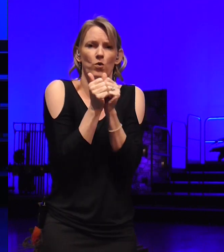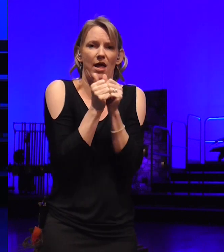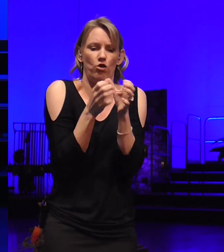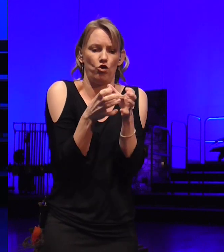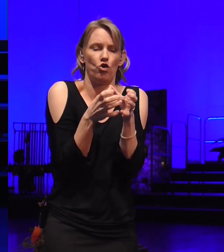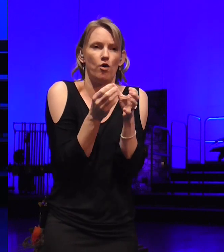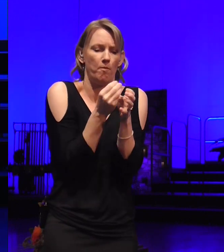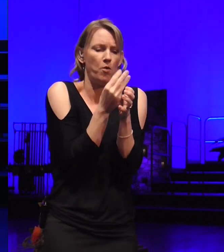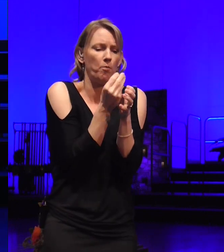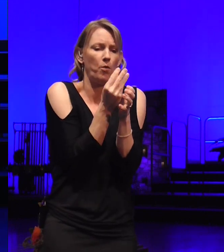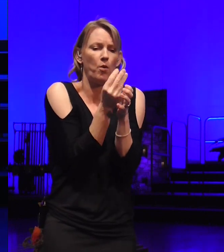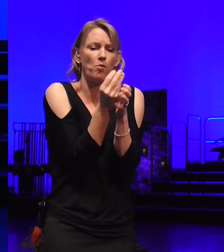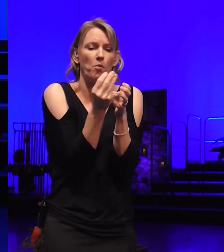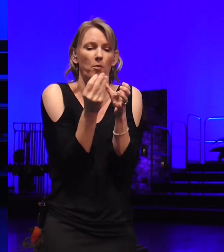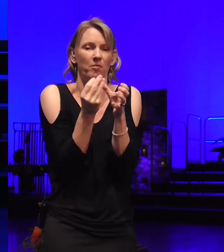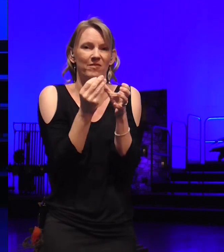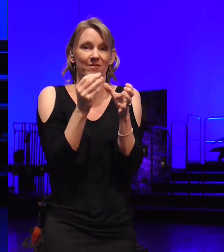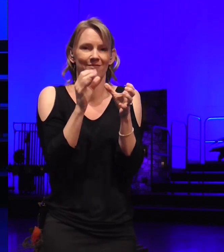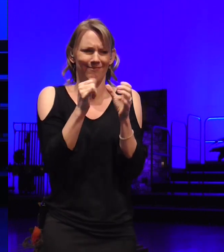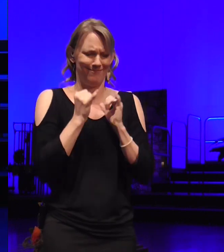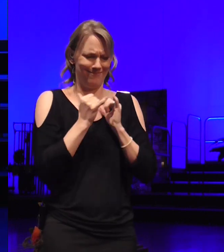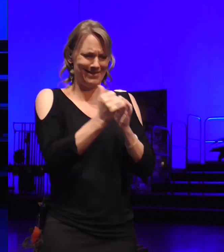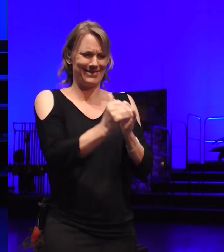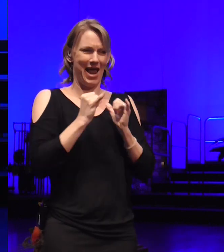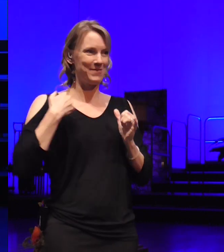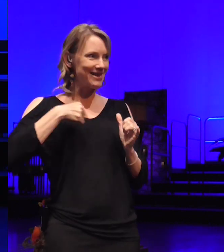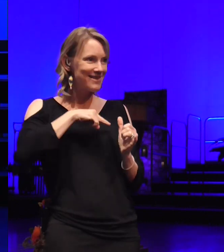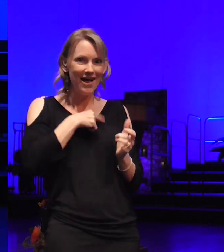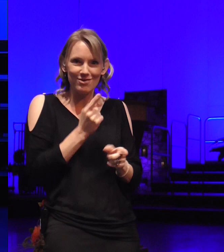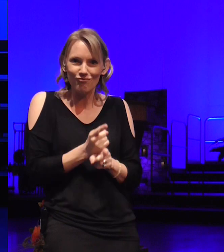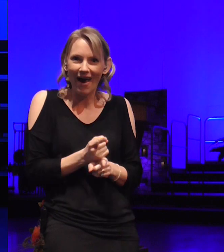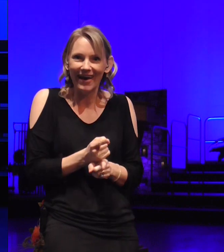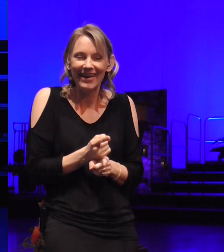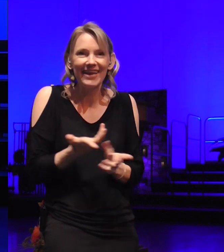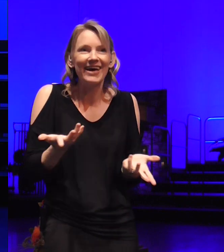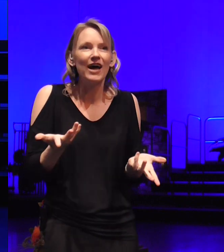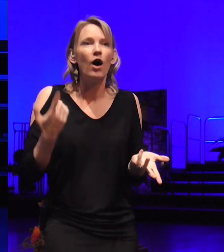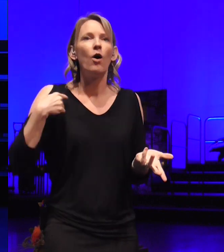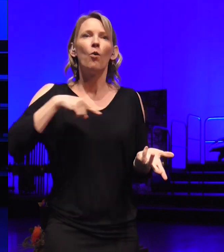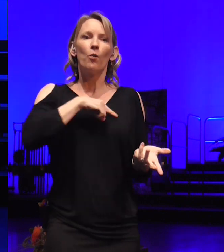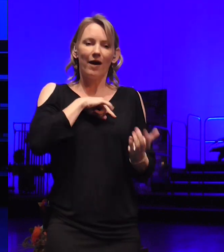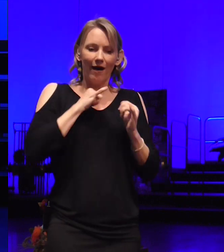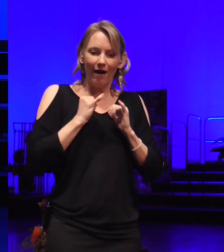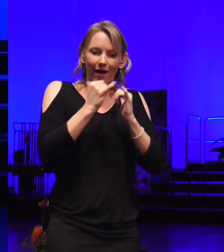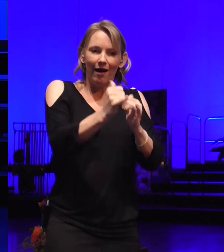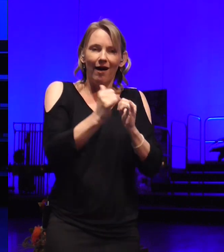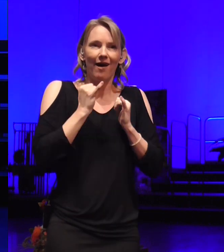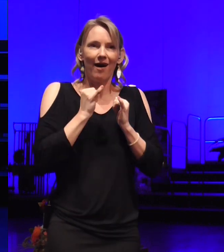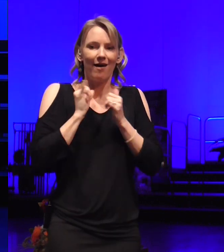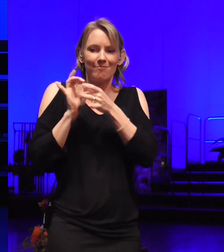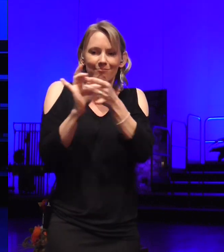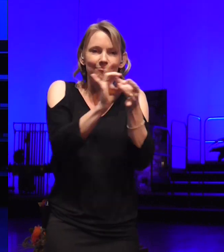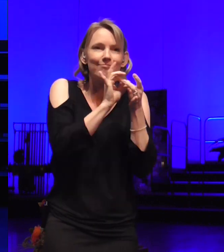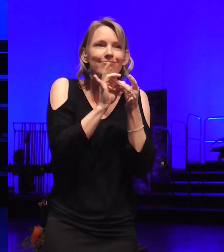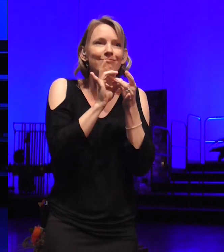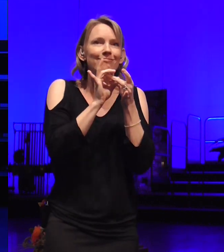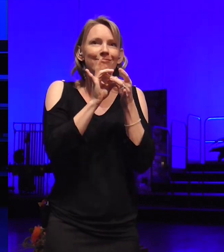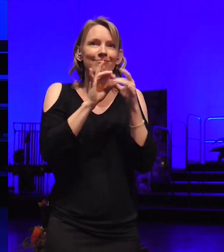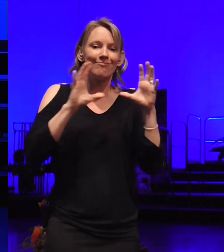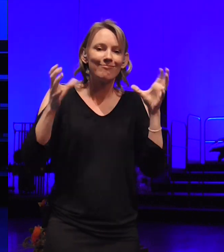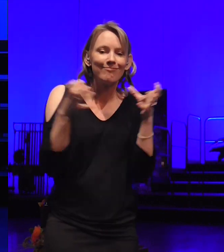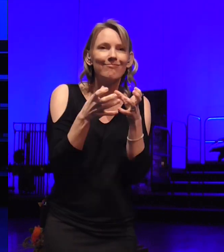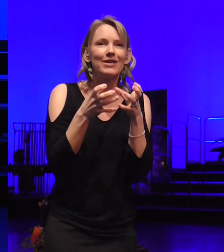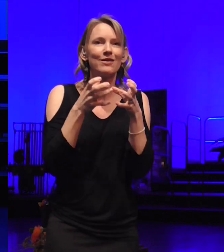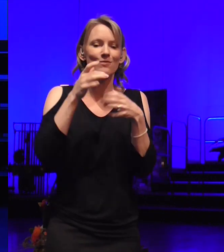together. And isn't that just us? We too are wired to be communal